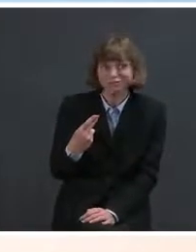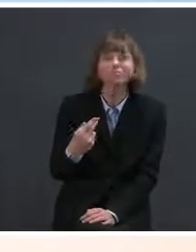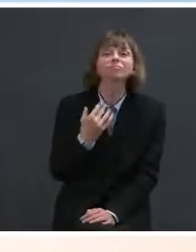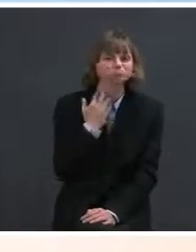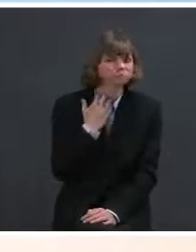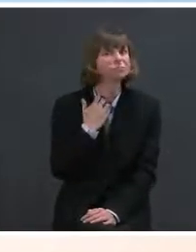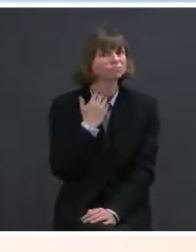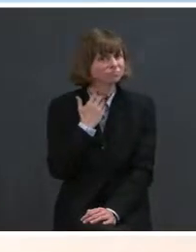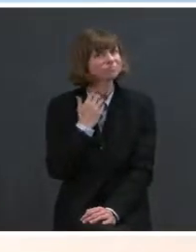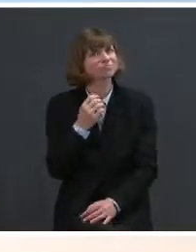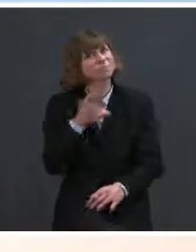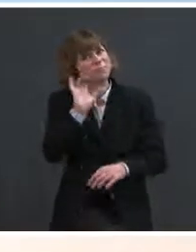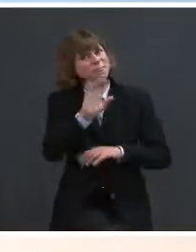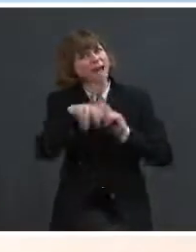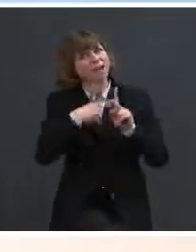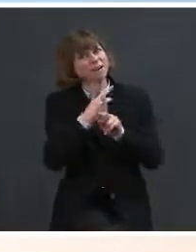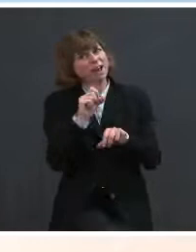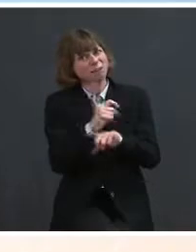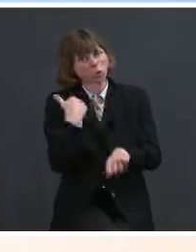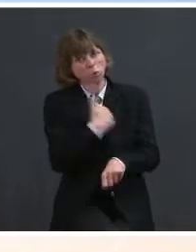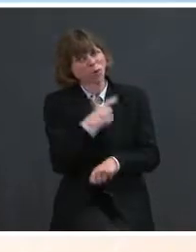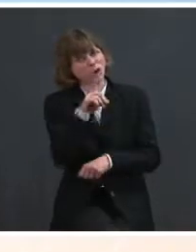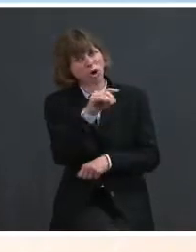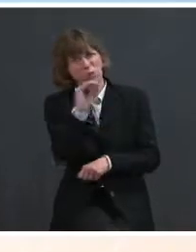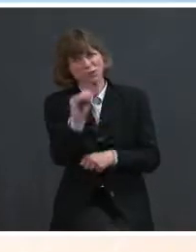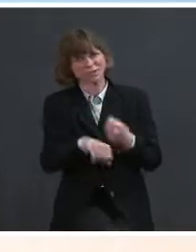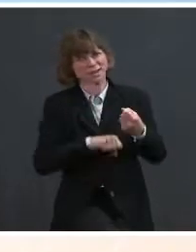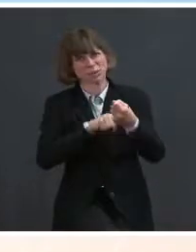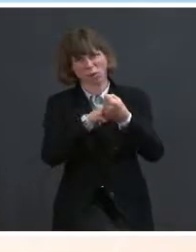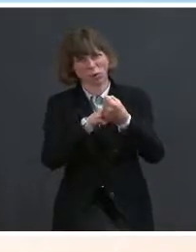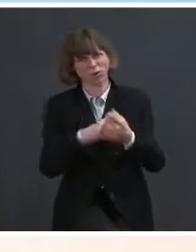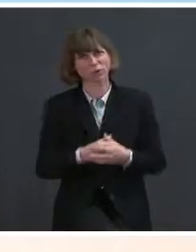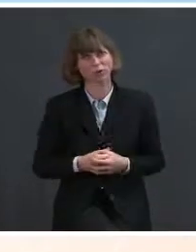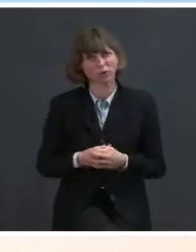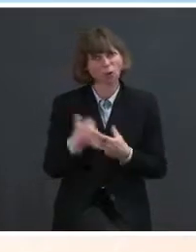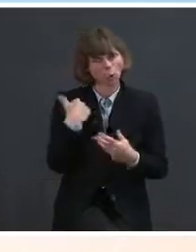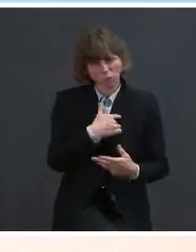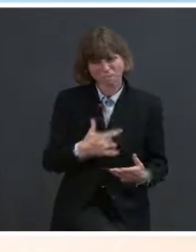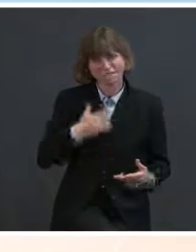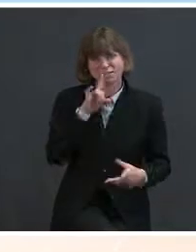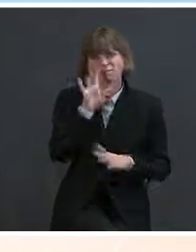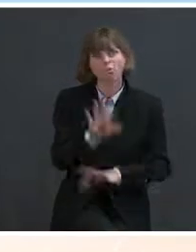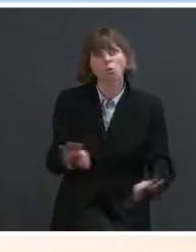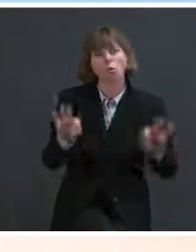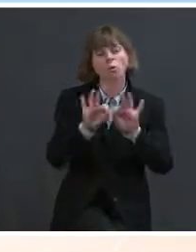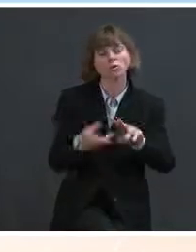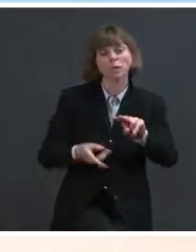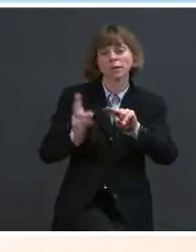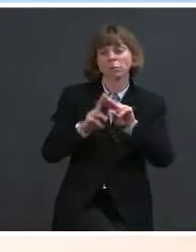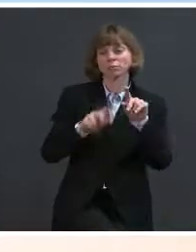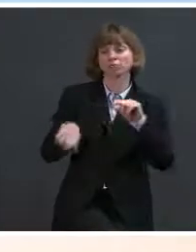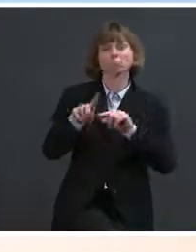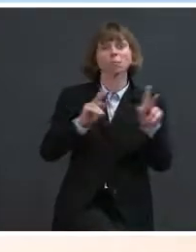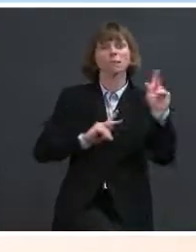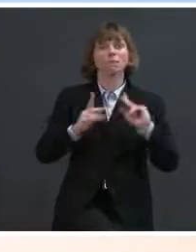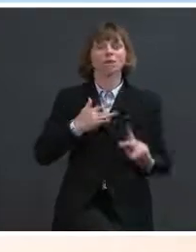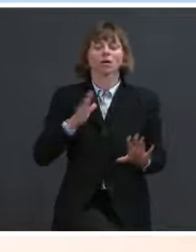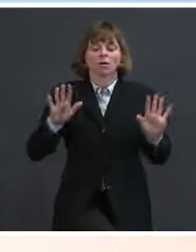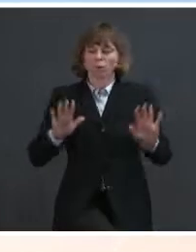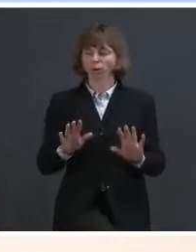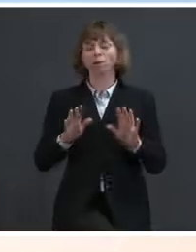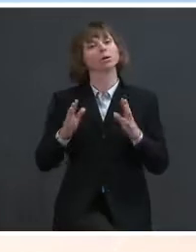work is something we fully support and we feel is important in order to increase the number of people who feel comfortable and confident